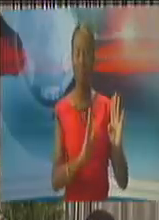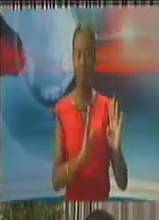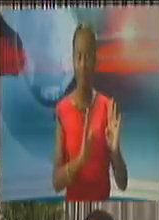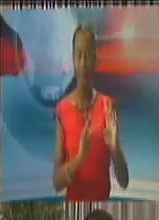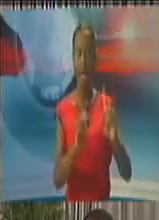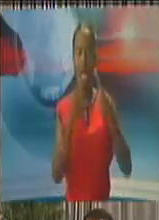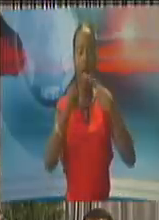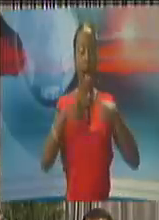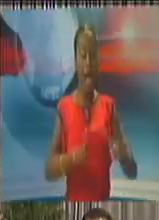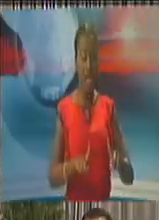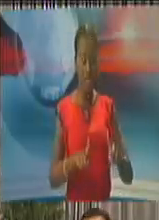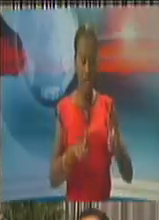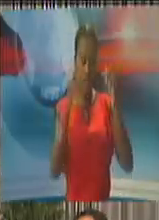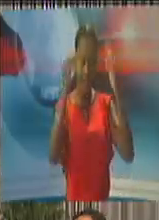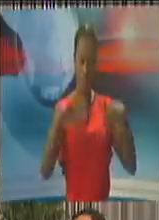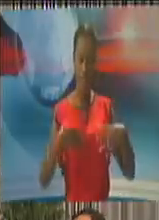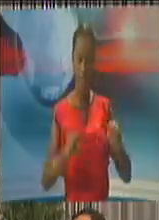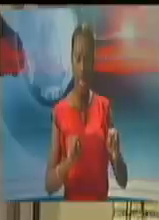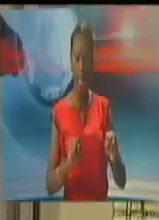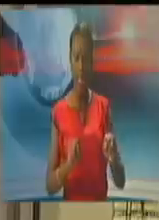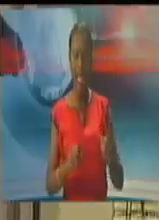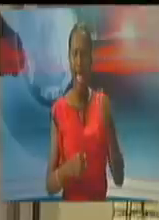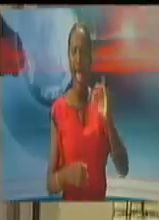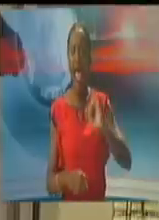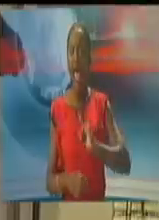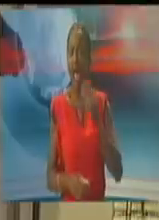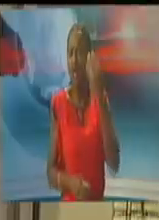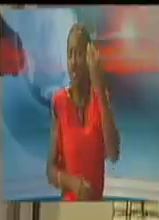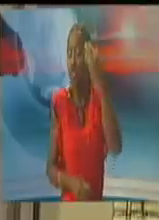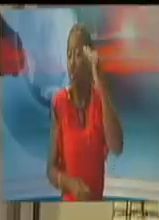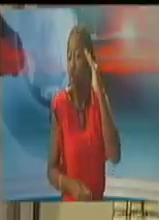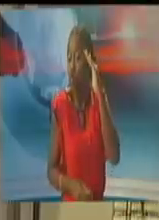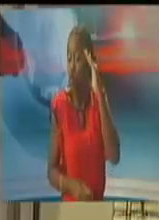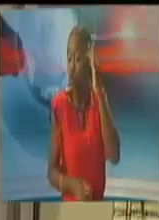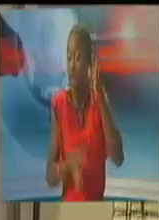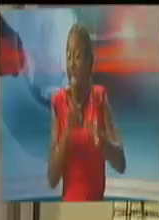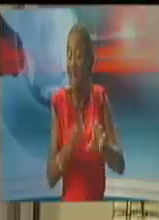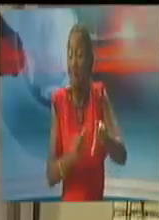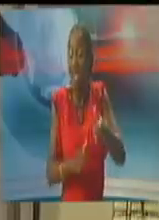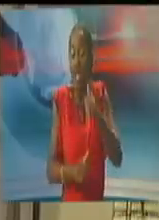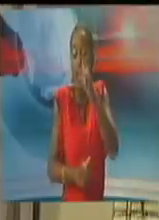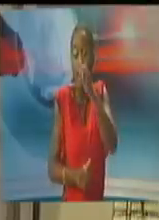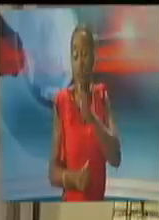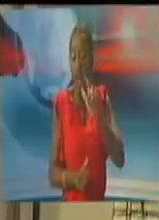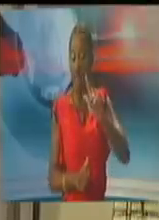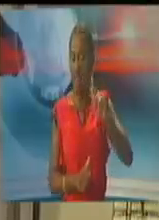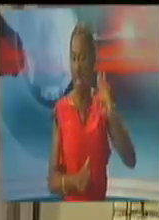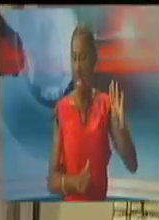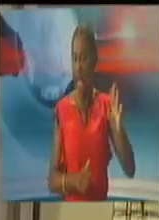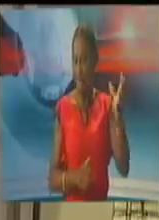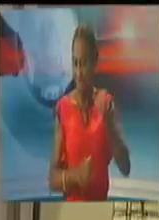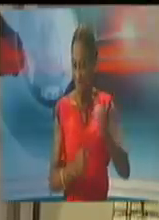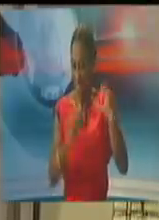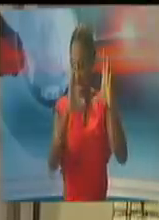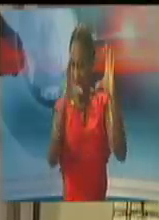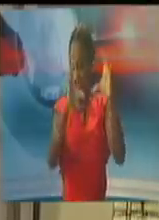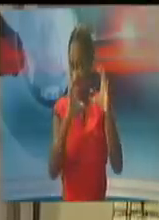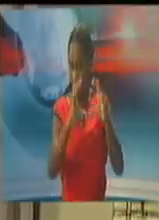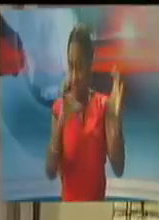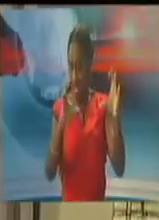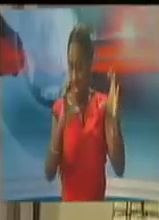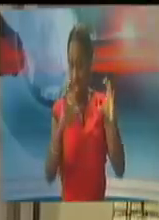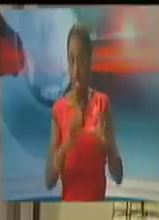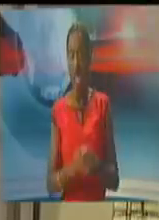question. I am not aware at this point in time that any private lab has been validated. We did say